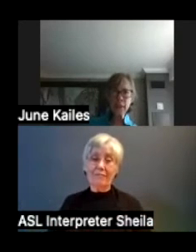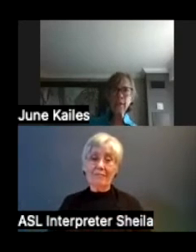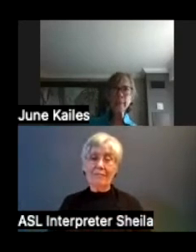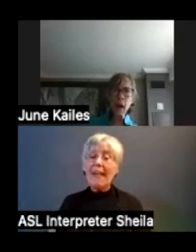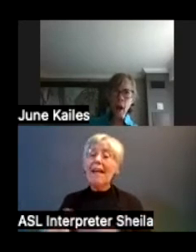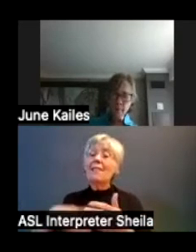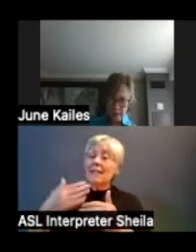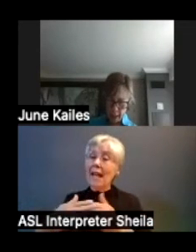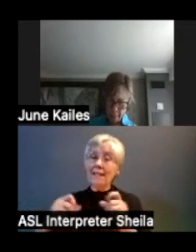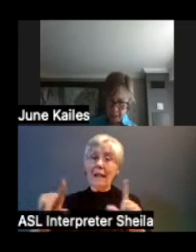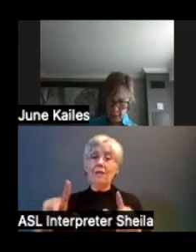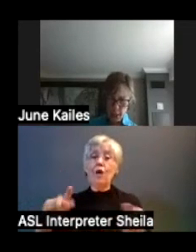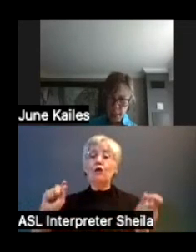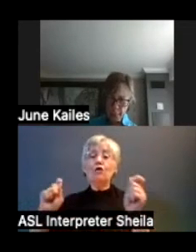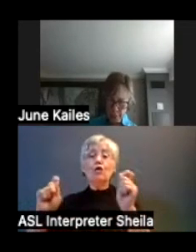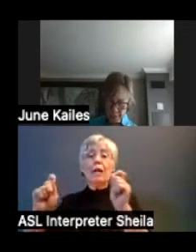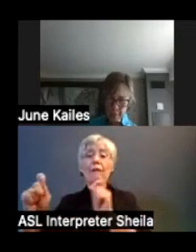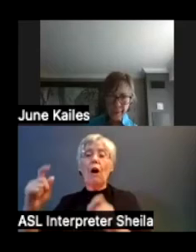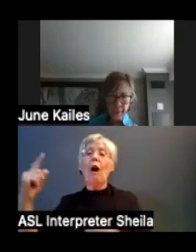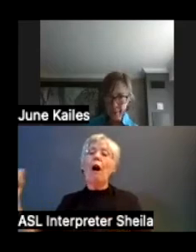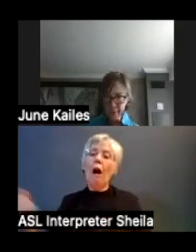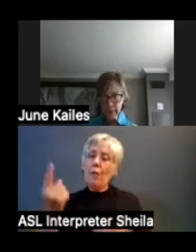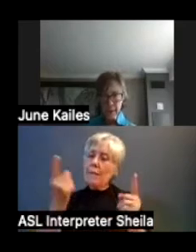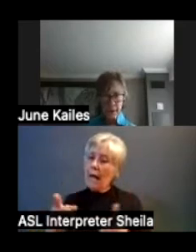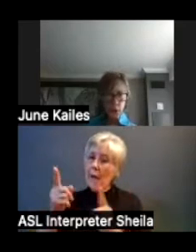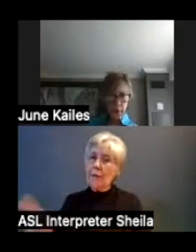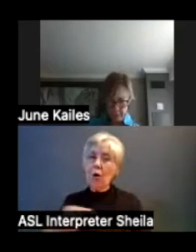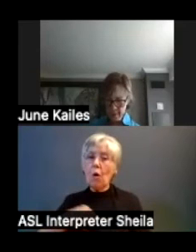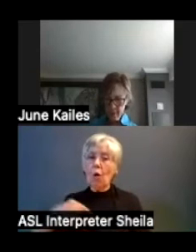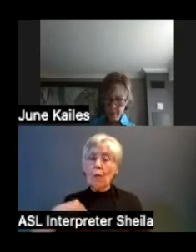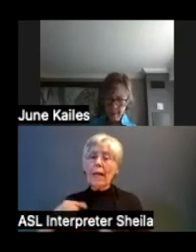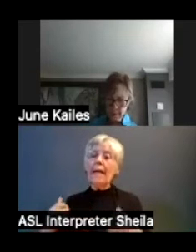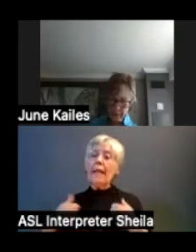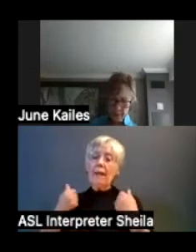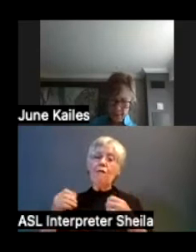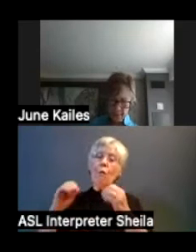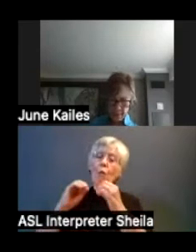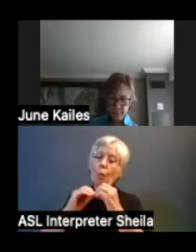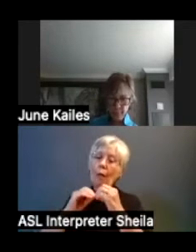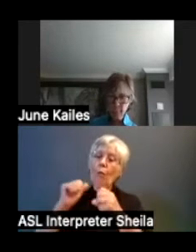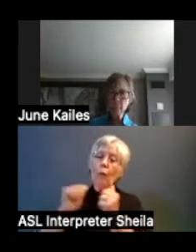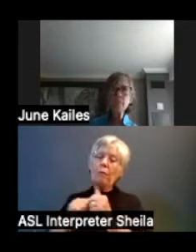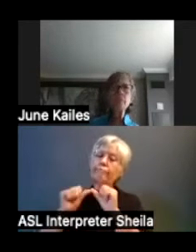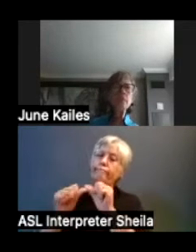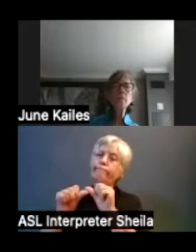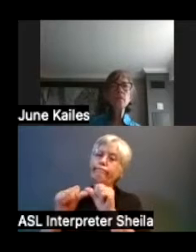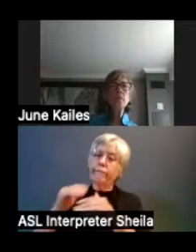So shift always happens. We live with endless constraints. Next slide.